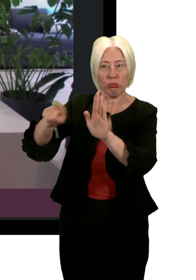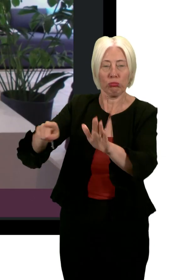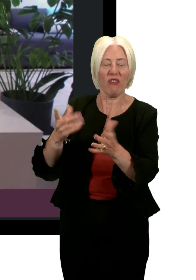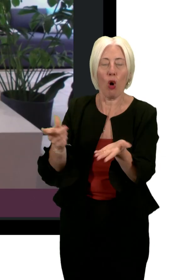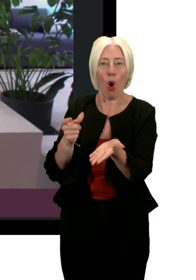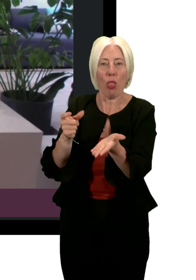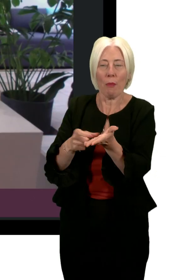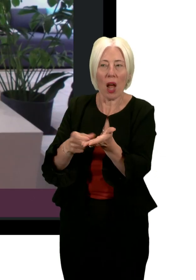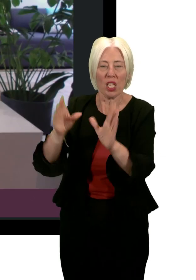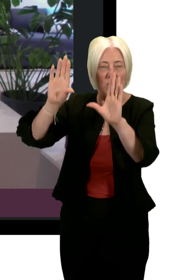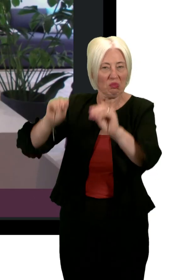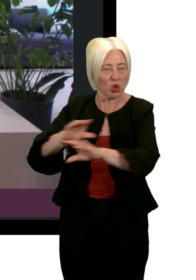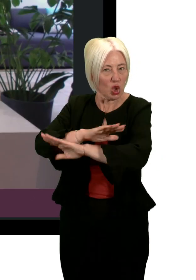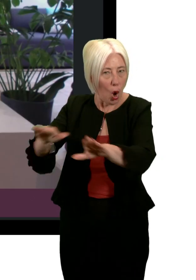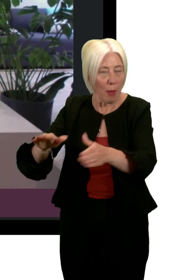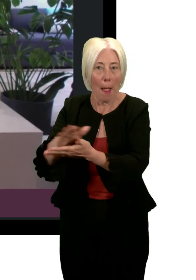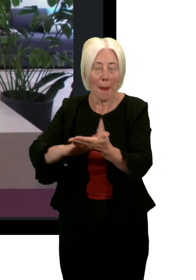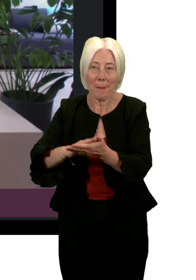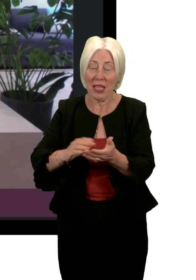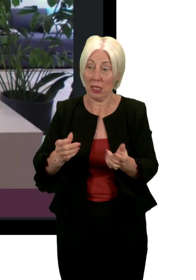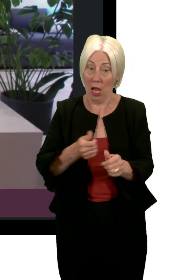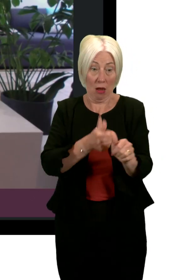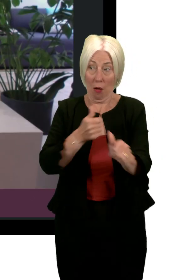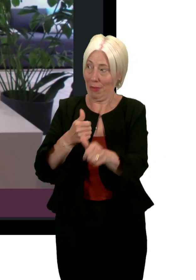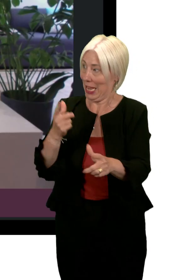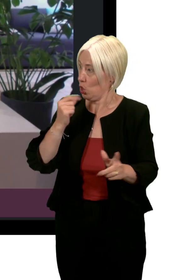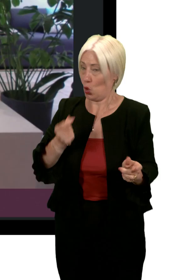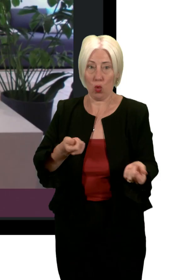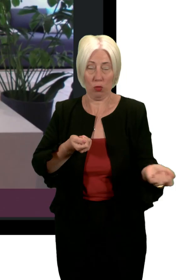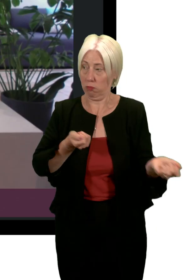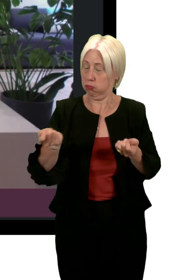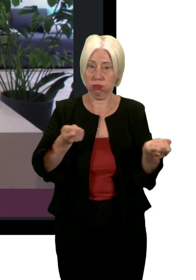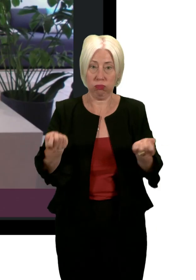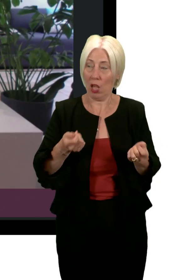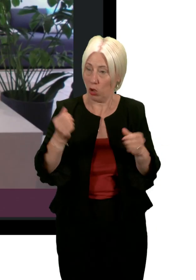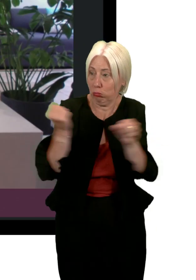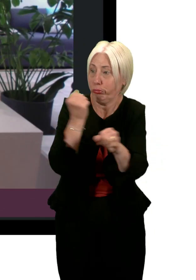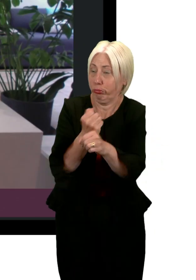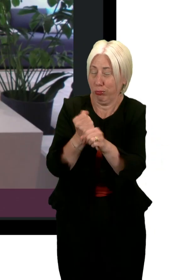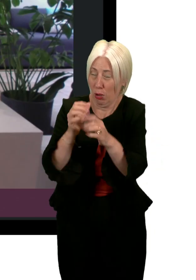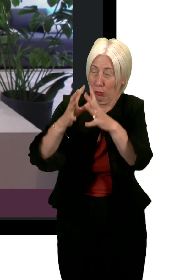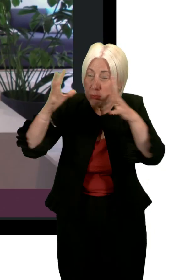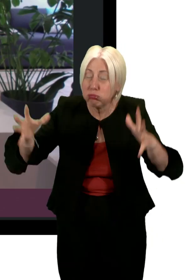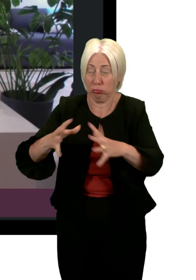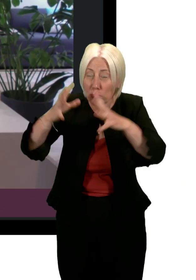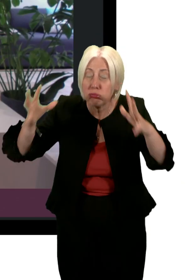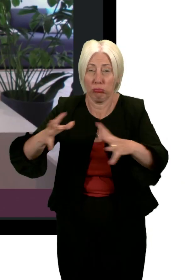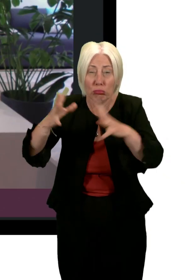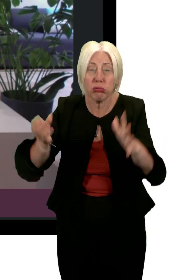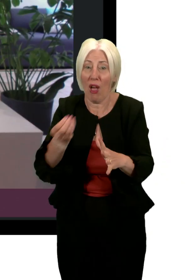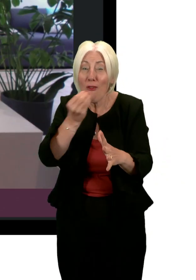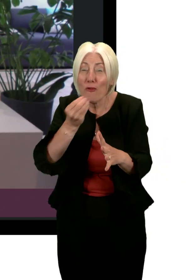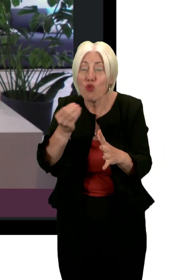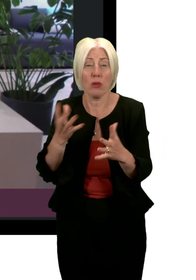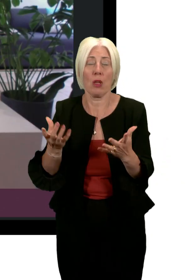markets so that companies had free rein to continue to mass produce and overproduce. And that was where the